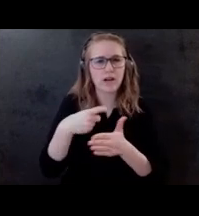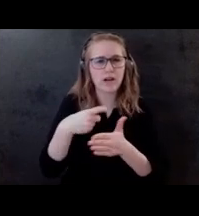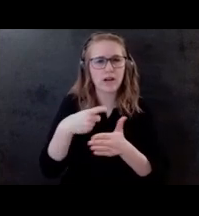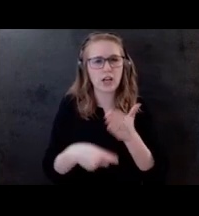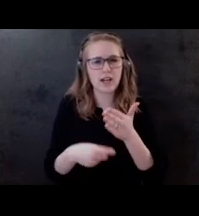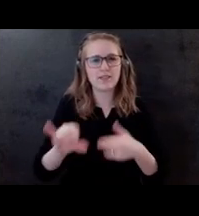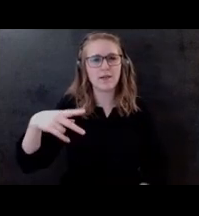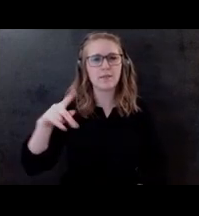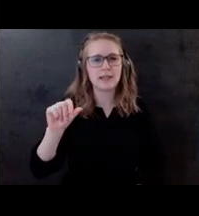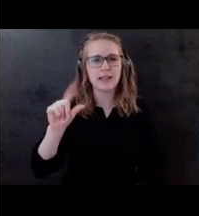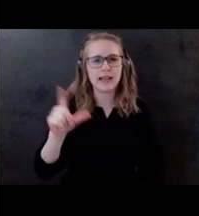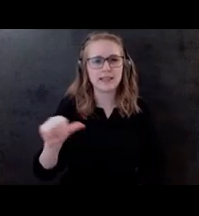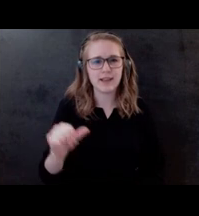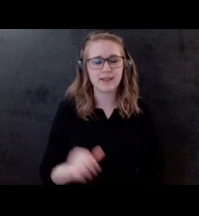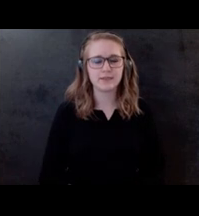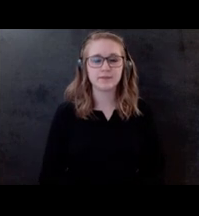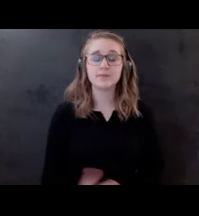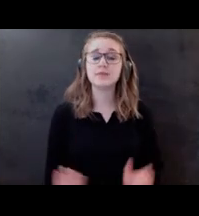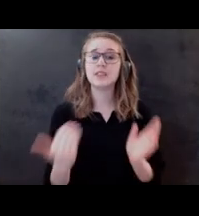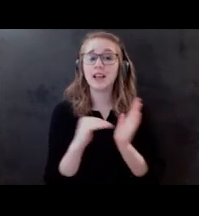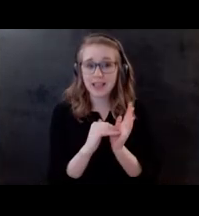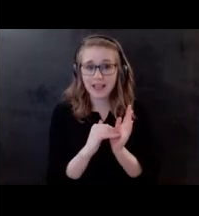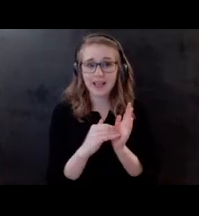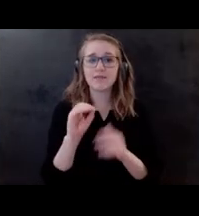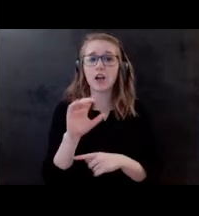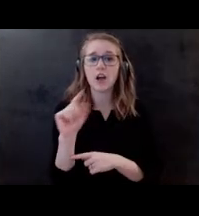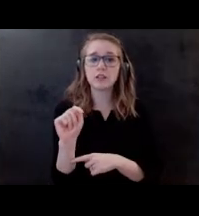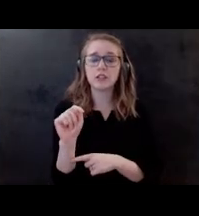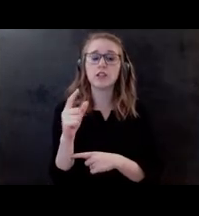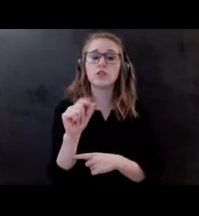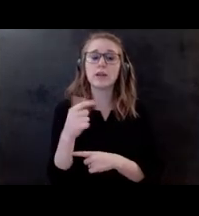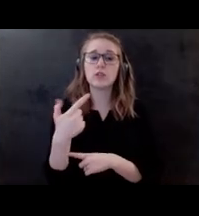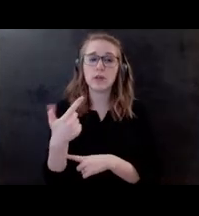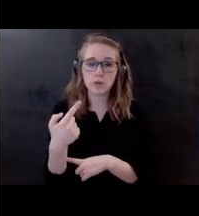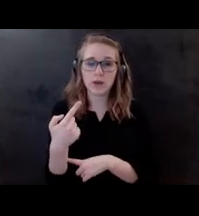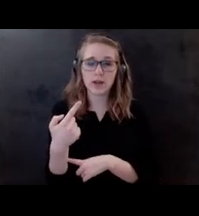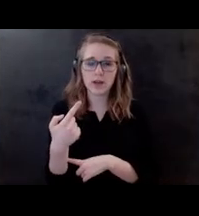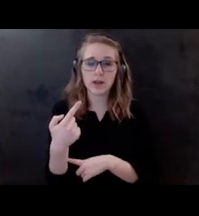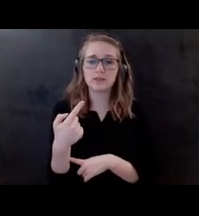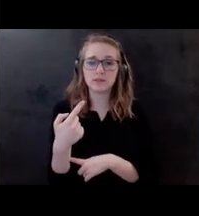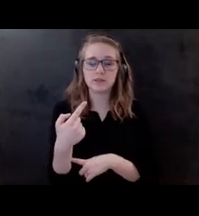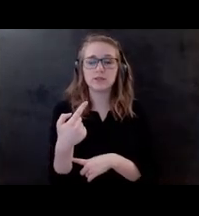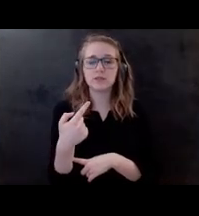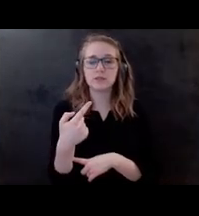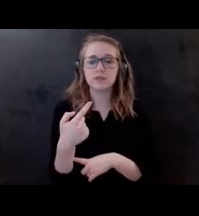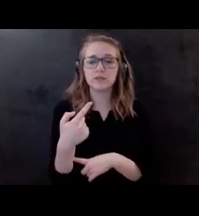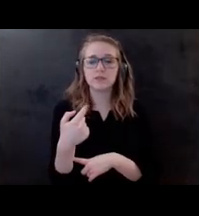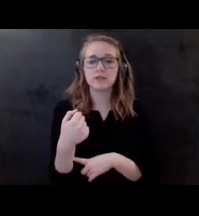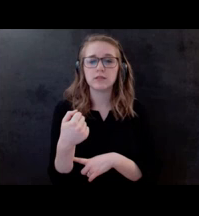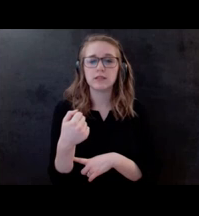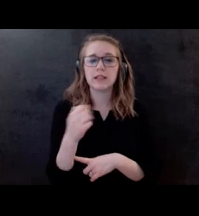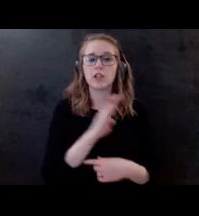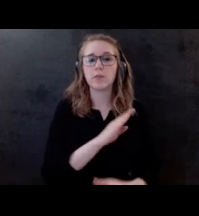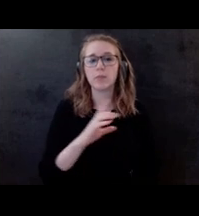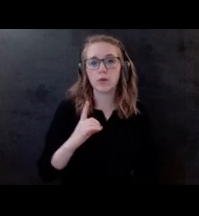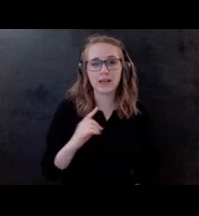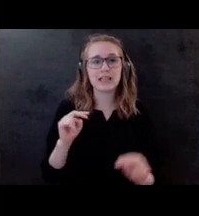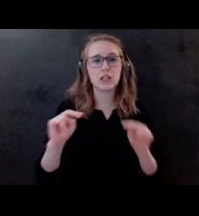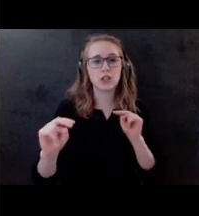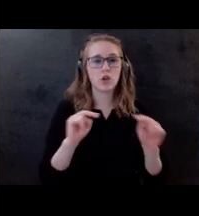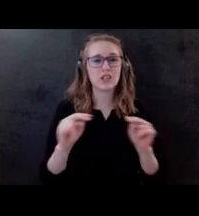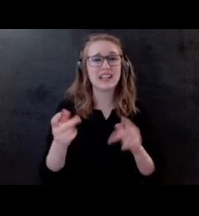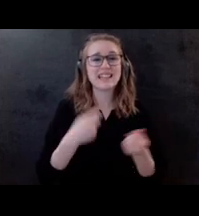plaza. Once again, in October 2021, the board has negotiated, instead